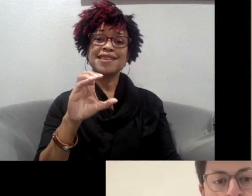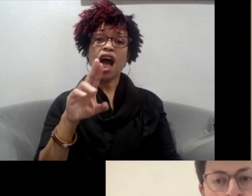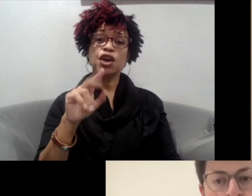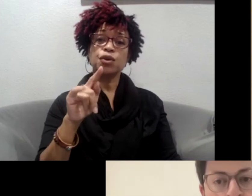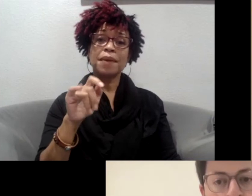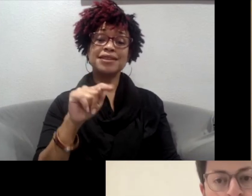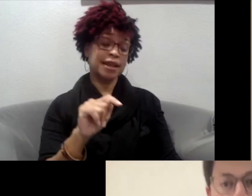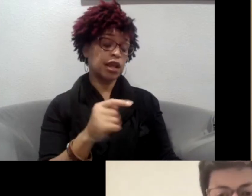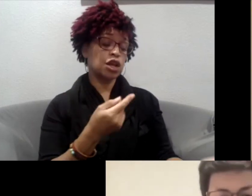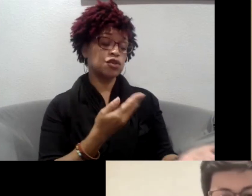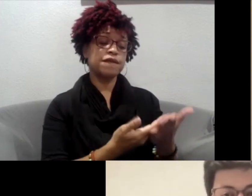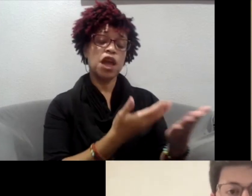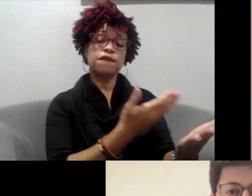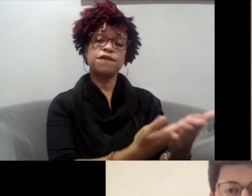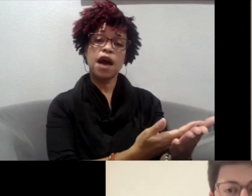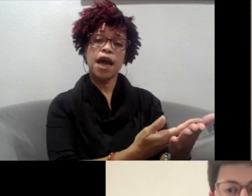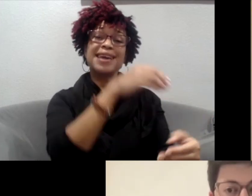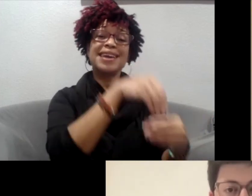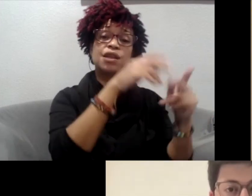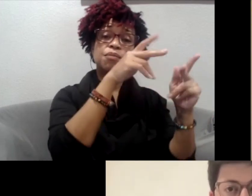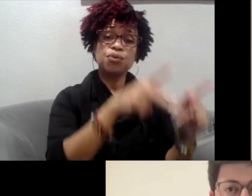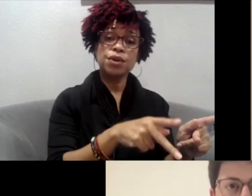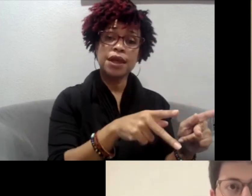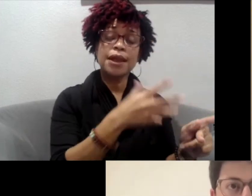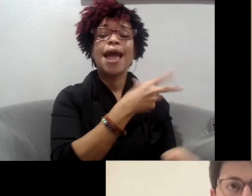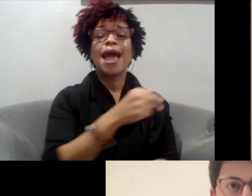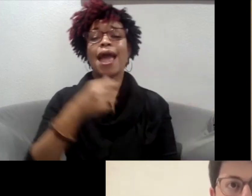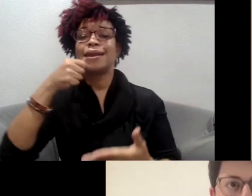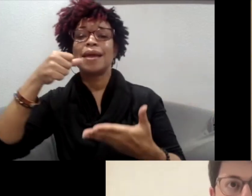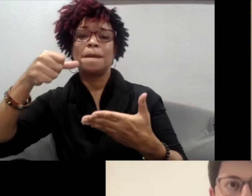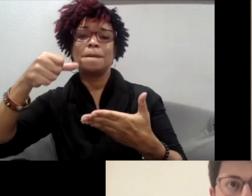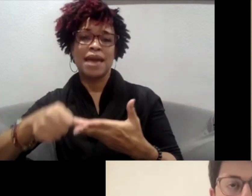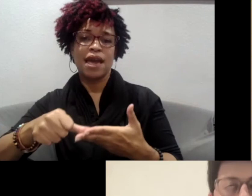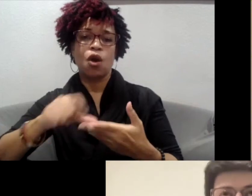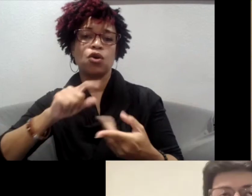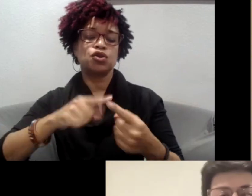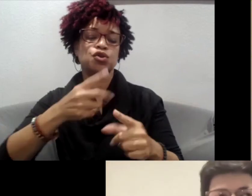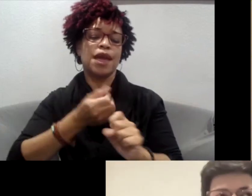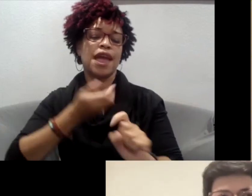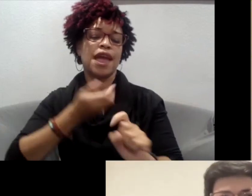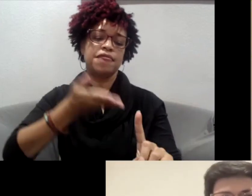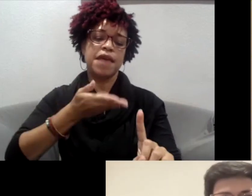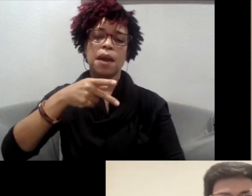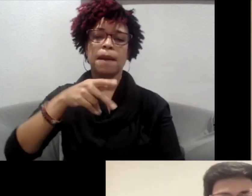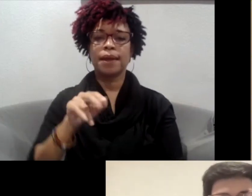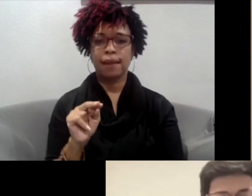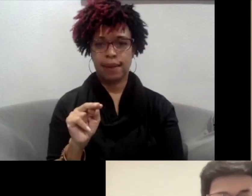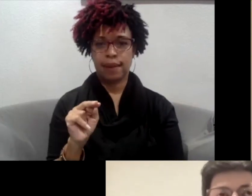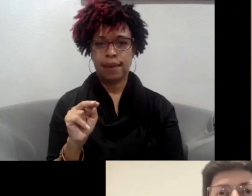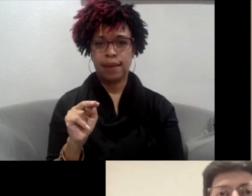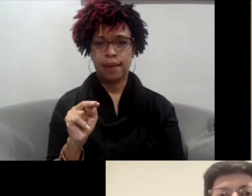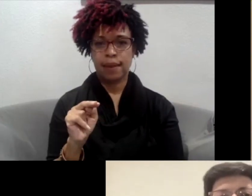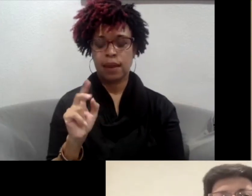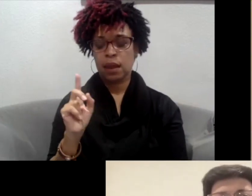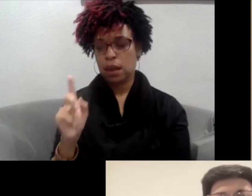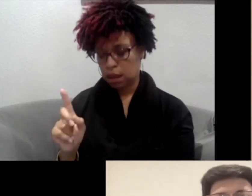eligibility, both in person and vote by mail, to get their PIN? Um, how